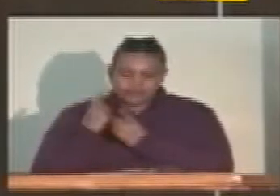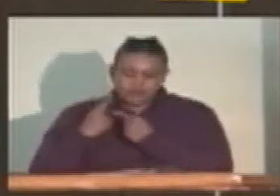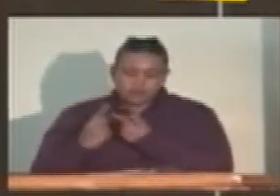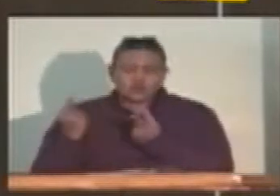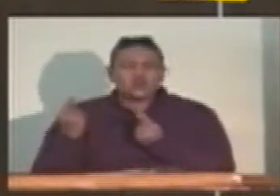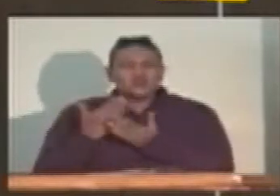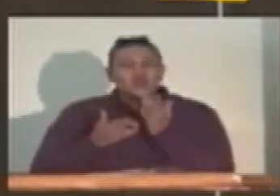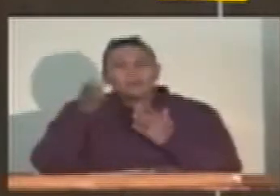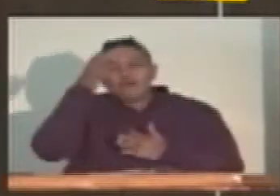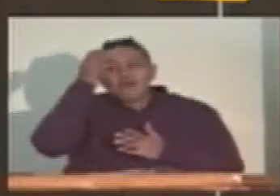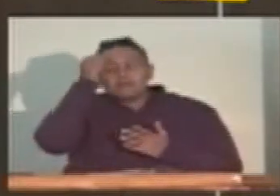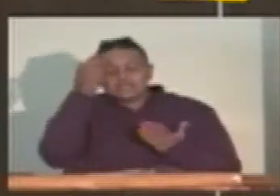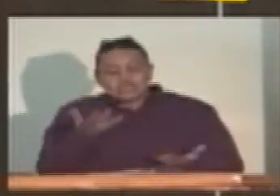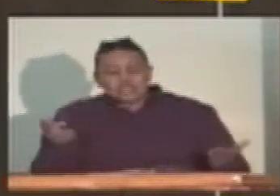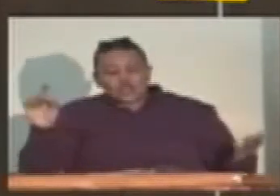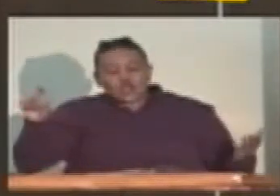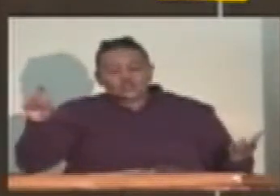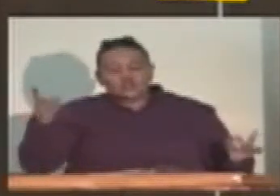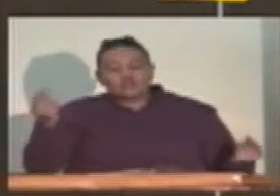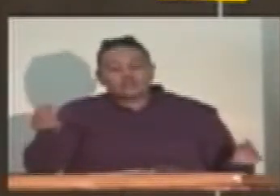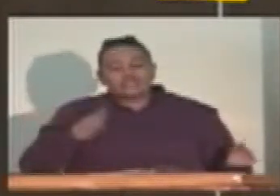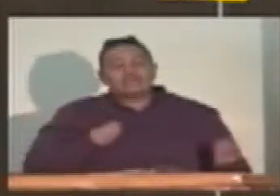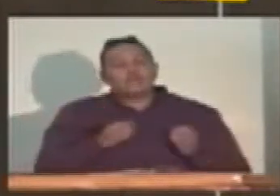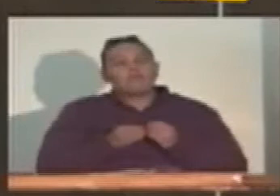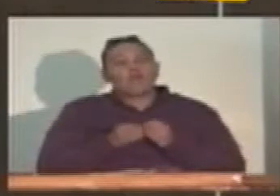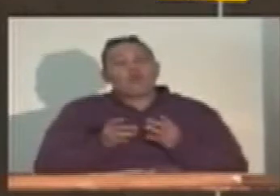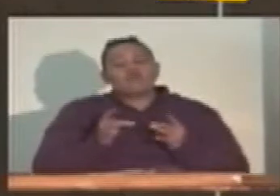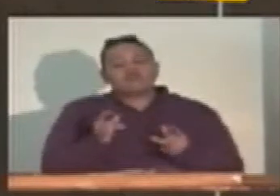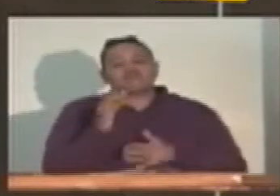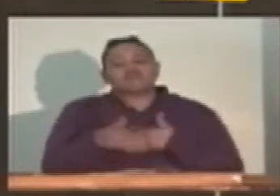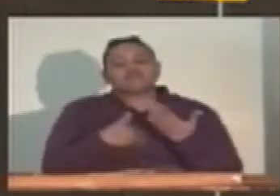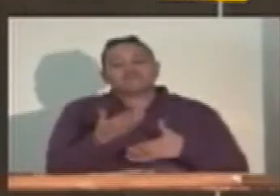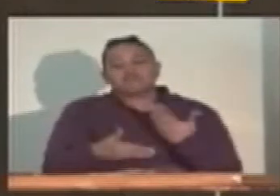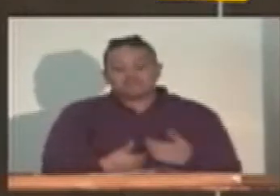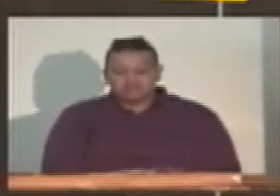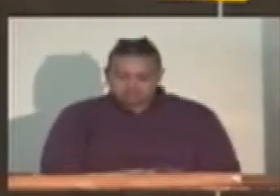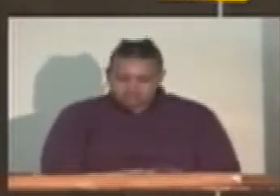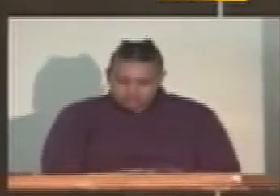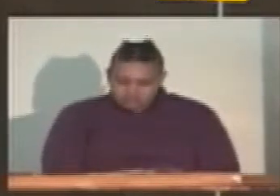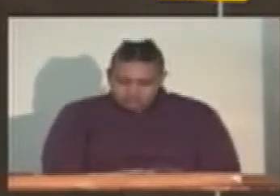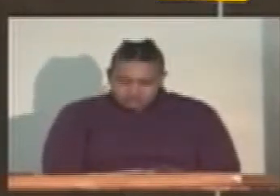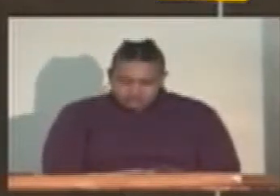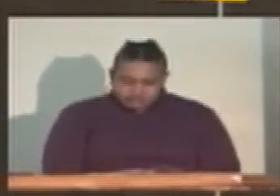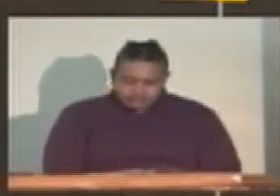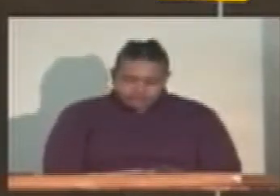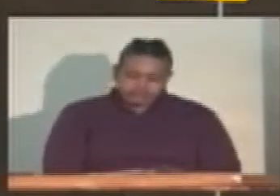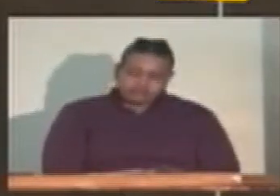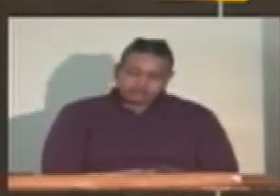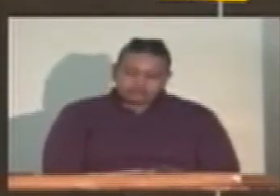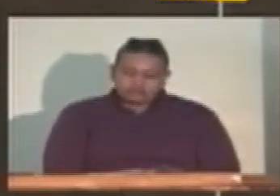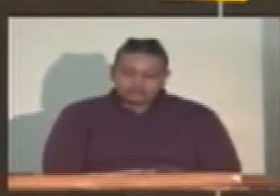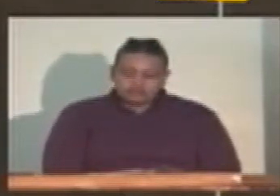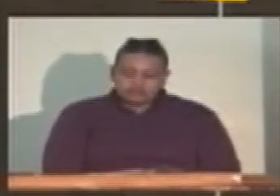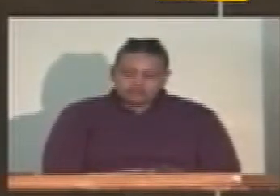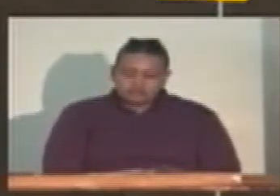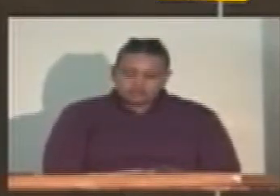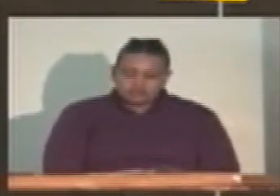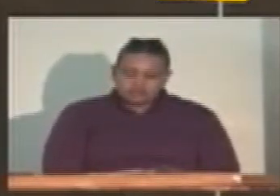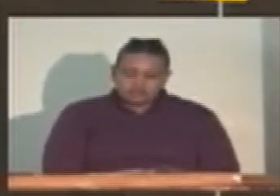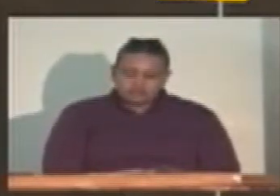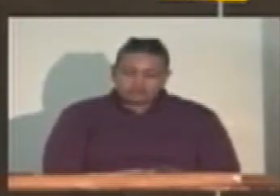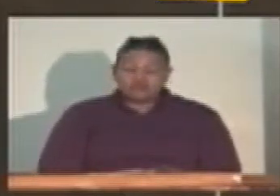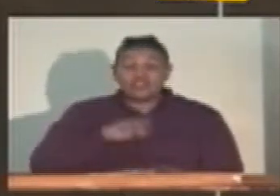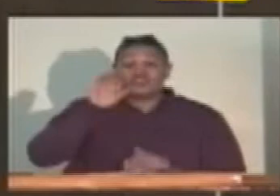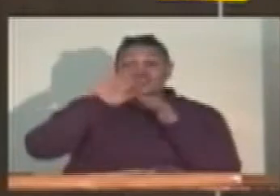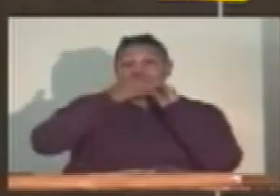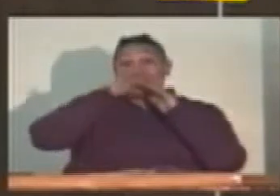Plus, doing some common sense thing that should give us greater efficiency in that sector.